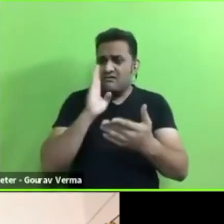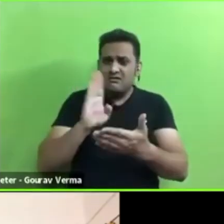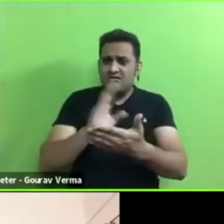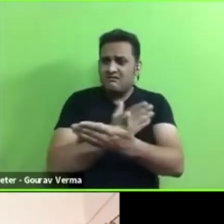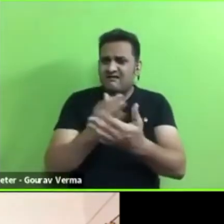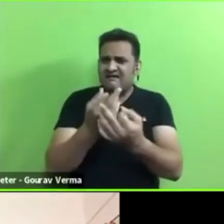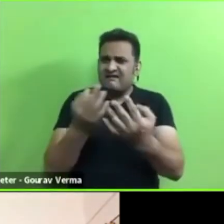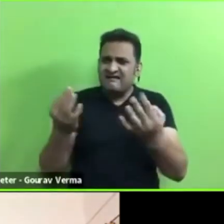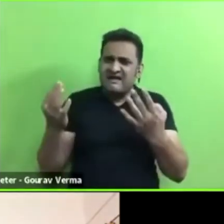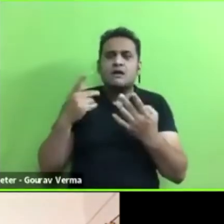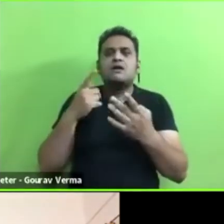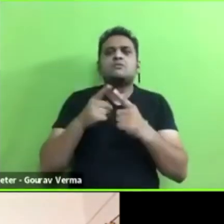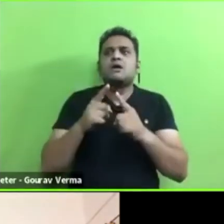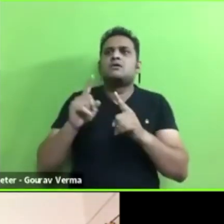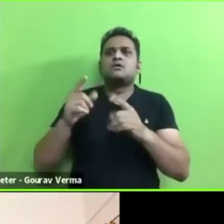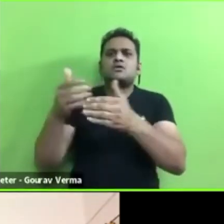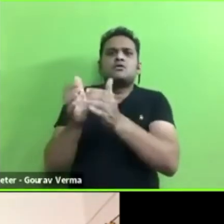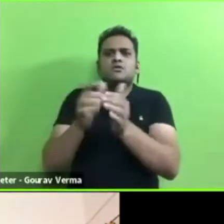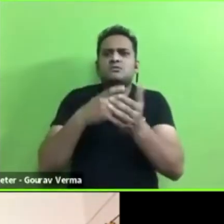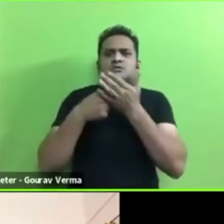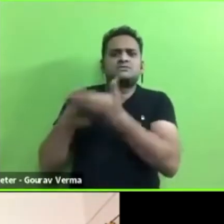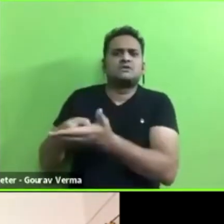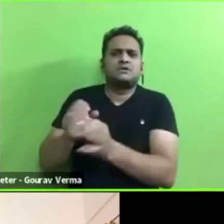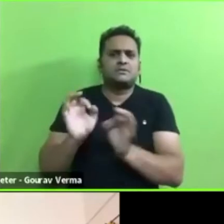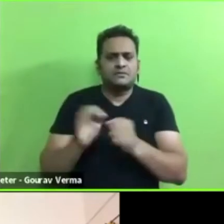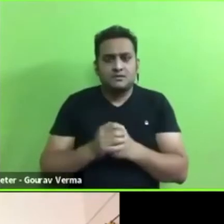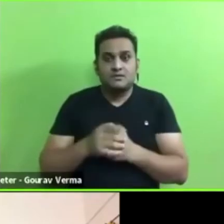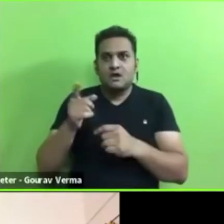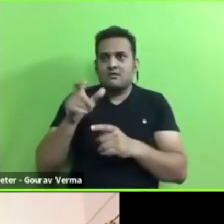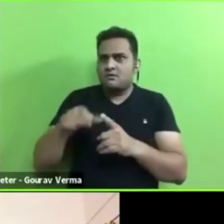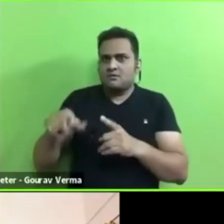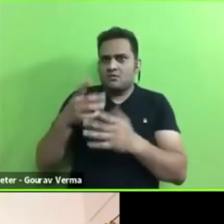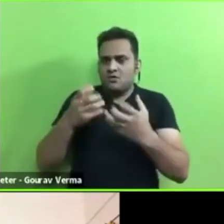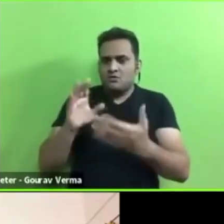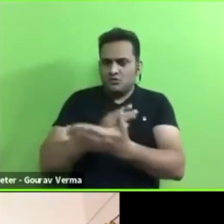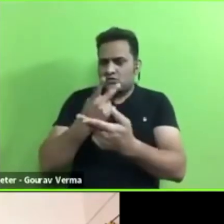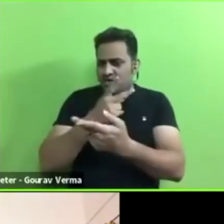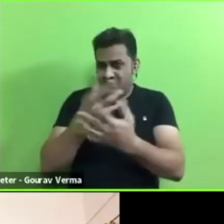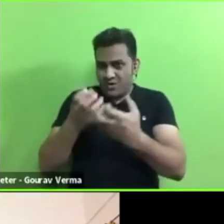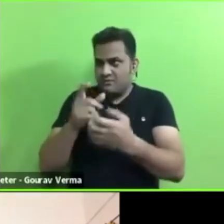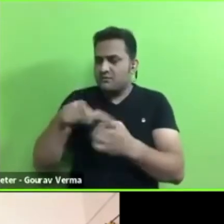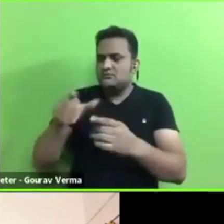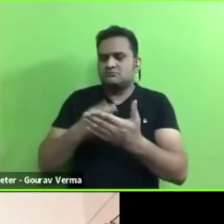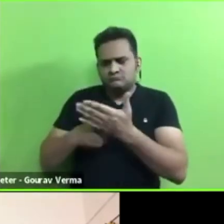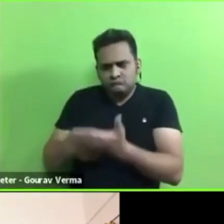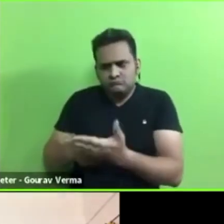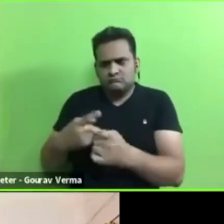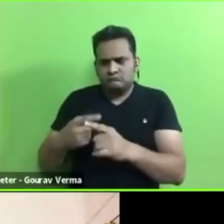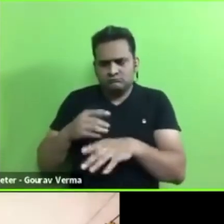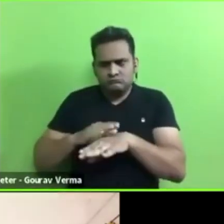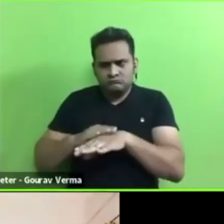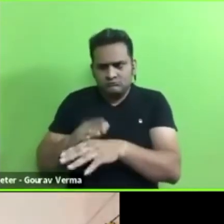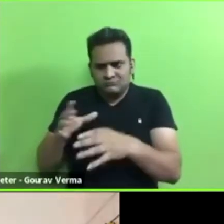by multiple communities. So if those art forms need respect, both visually, aesthetically, and in experience, they have to